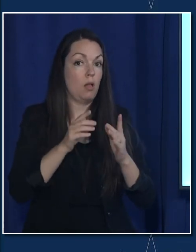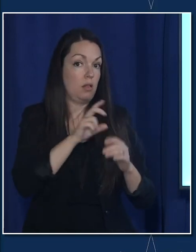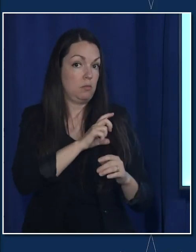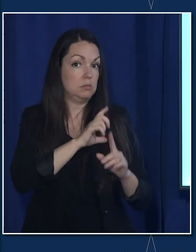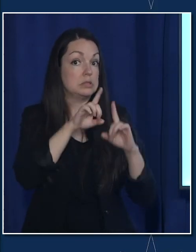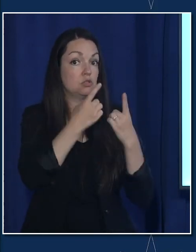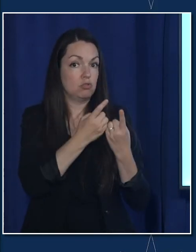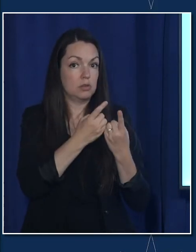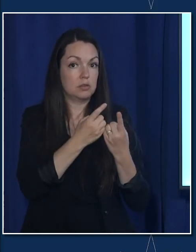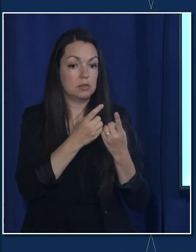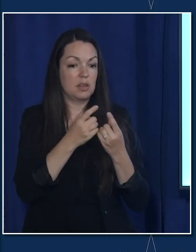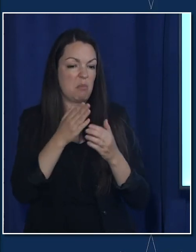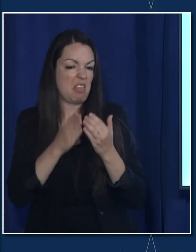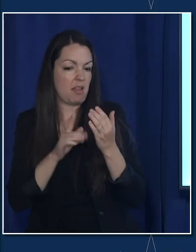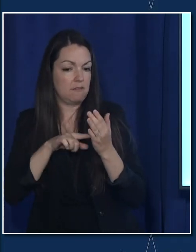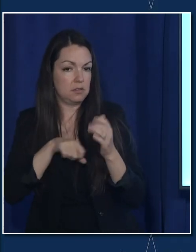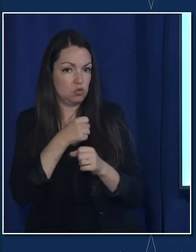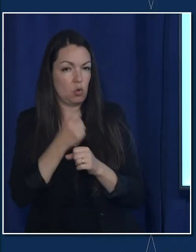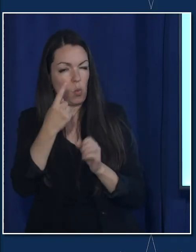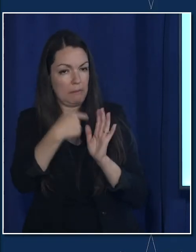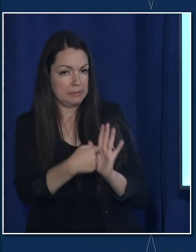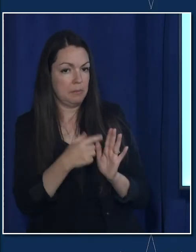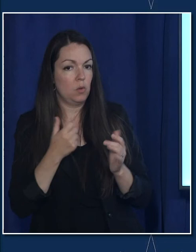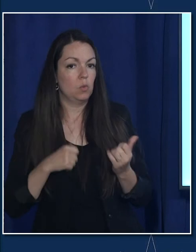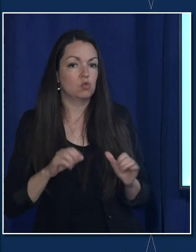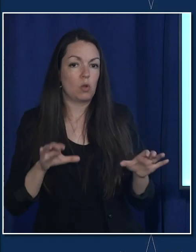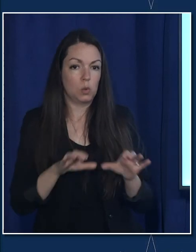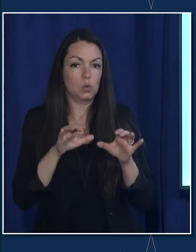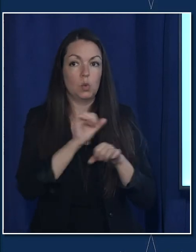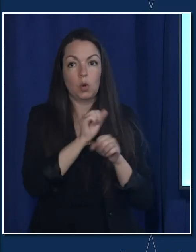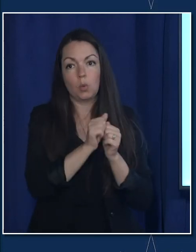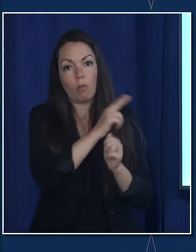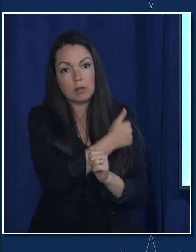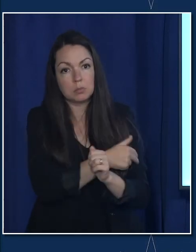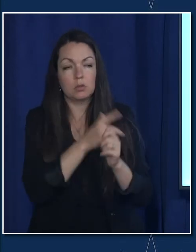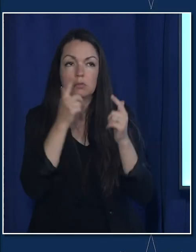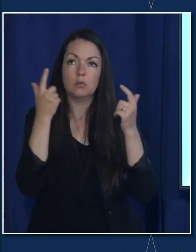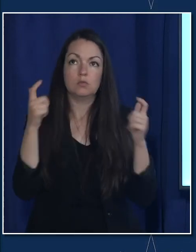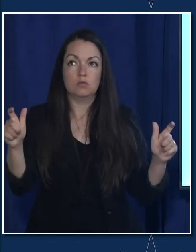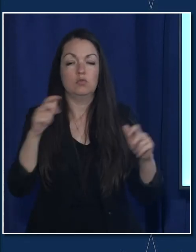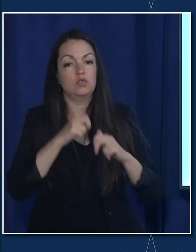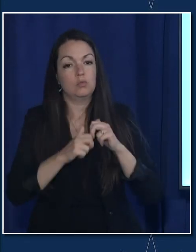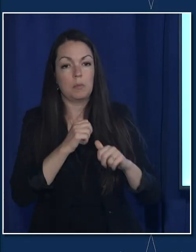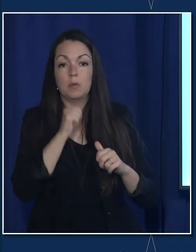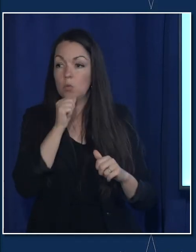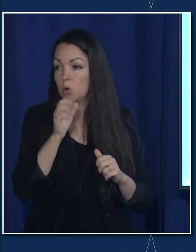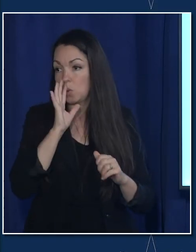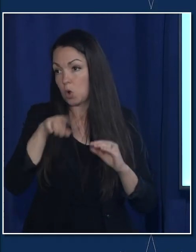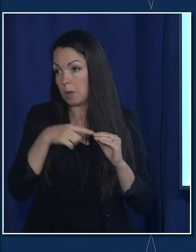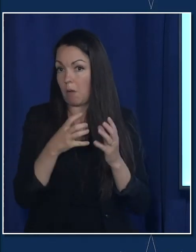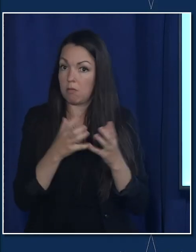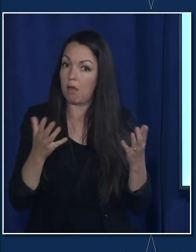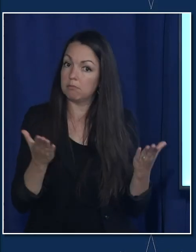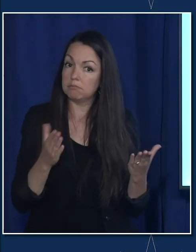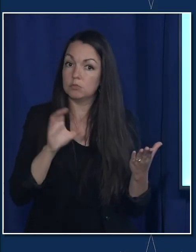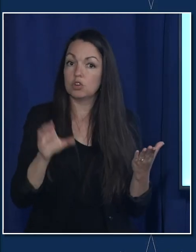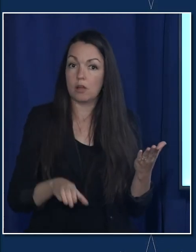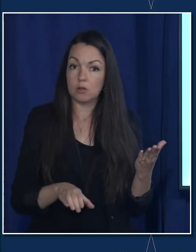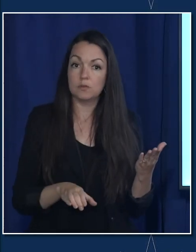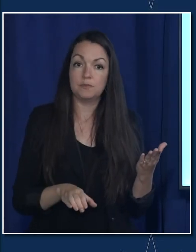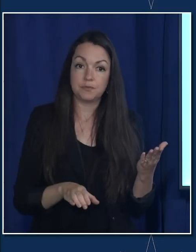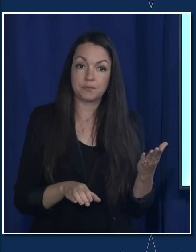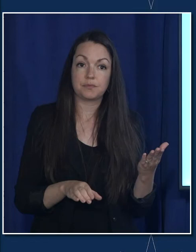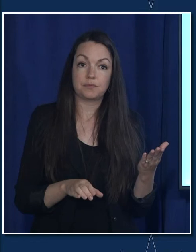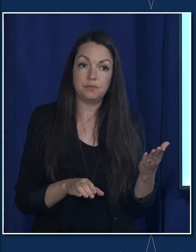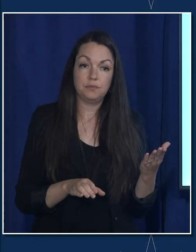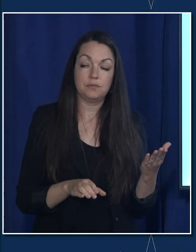year. So that's just an example of some of what we're trying. We're working a lot with hospitals, but it's a huge problem. It's one we don't talk a lot about here in Chicago,